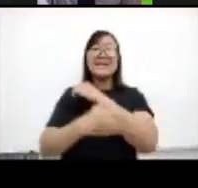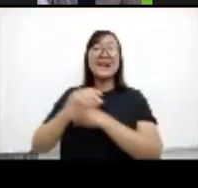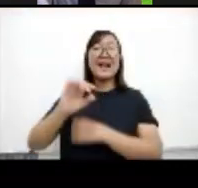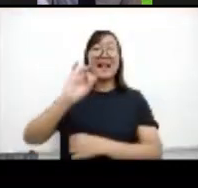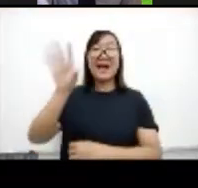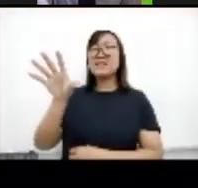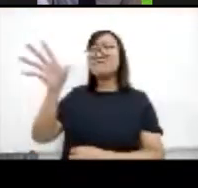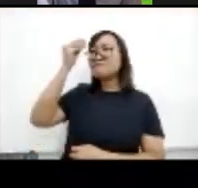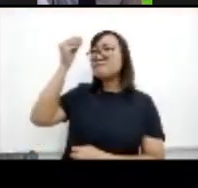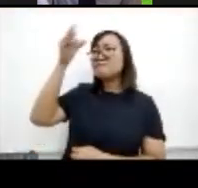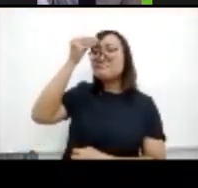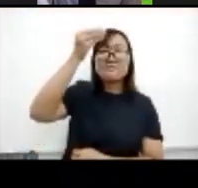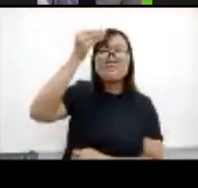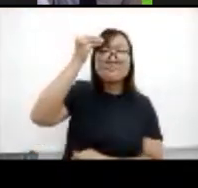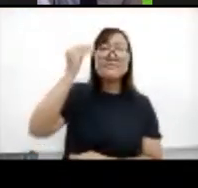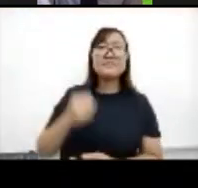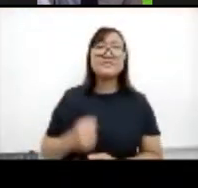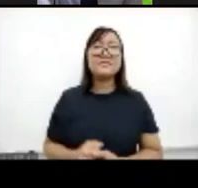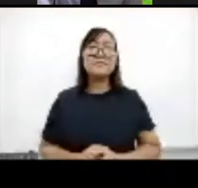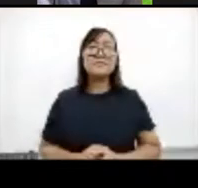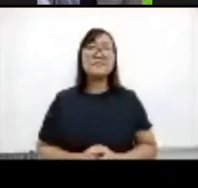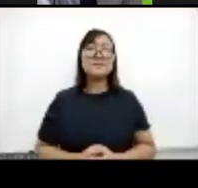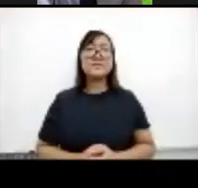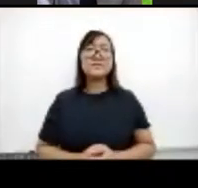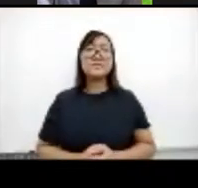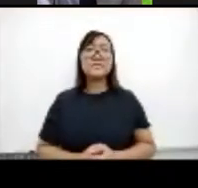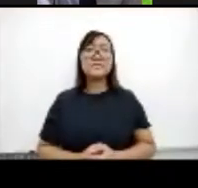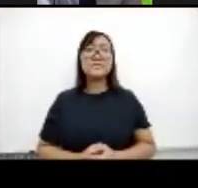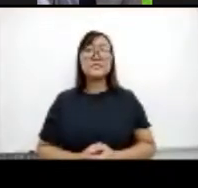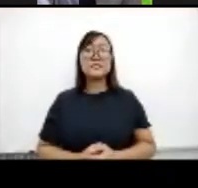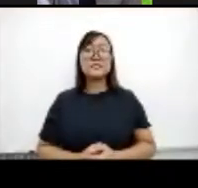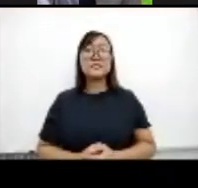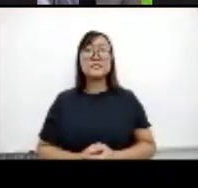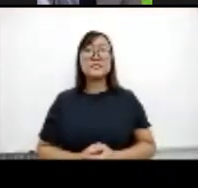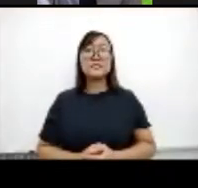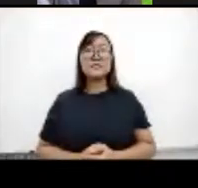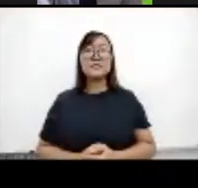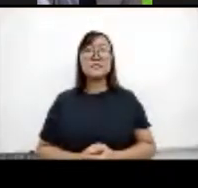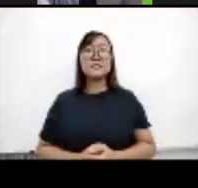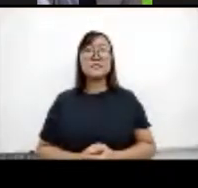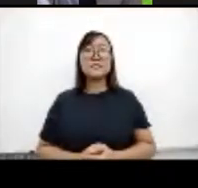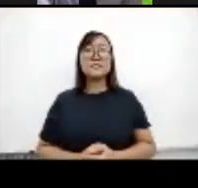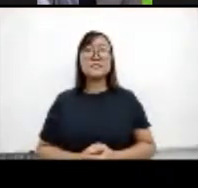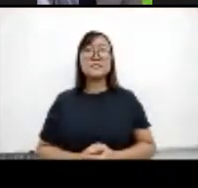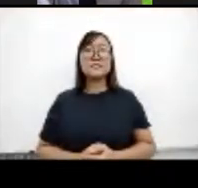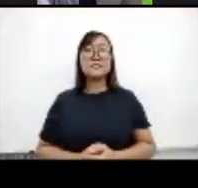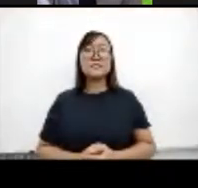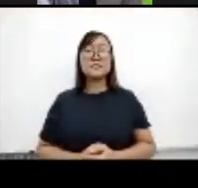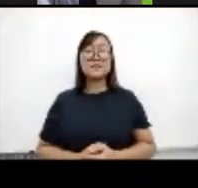sw4000xg next next slide-out qwerty